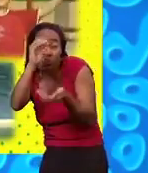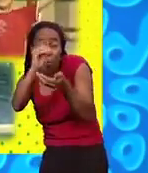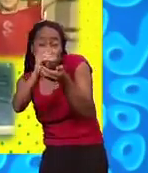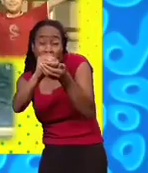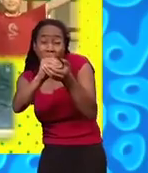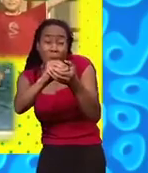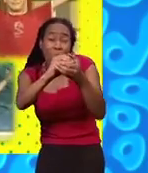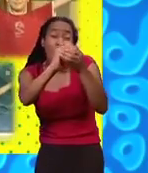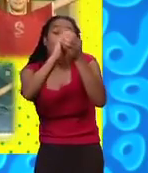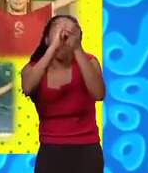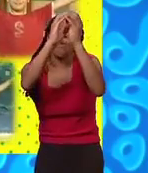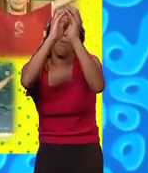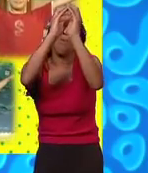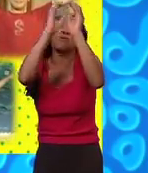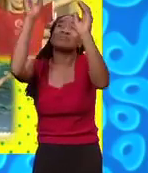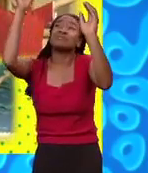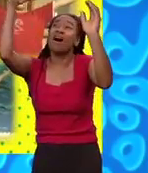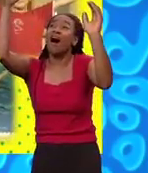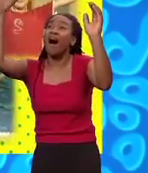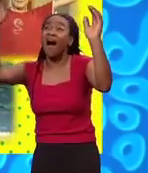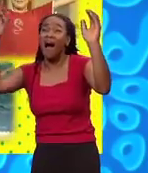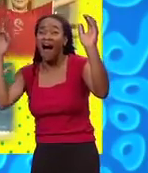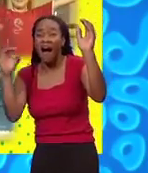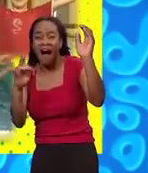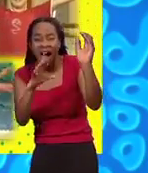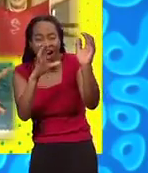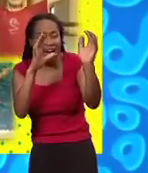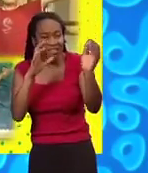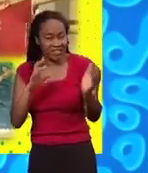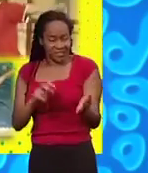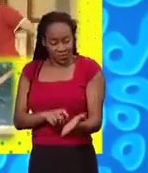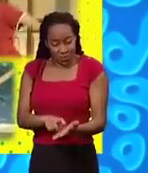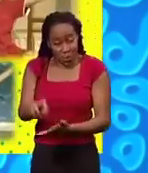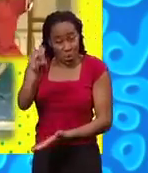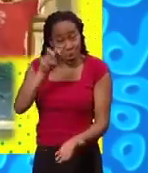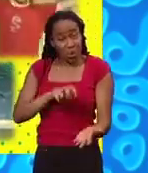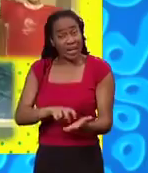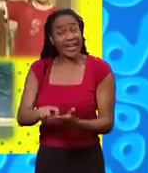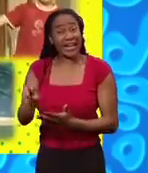the evening stars. Space walking